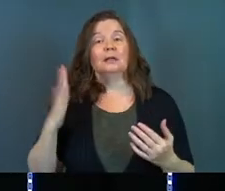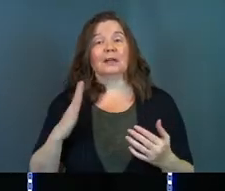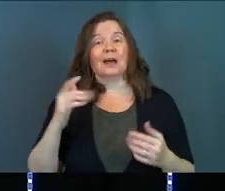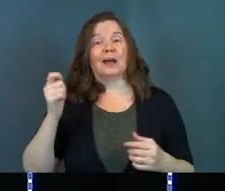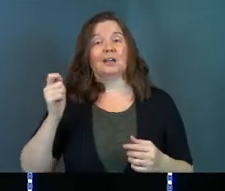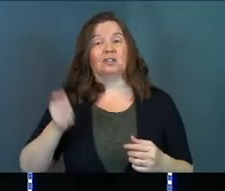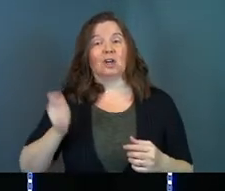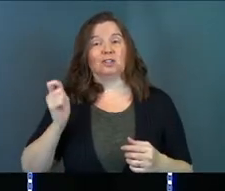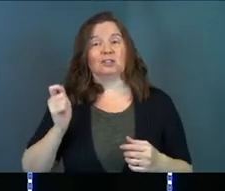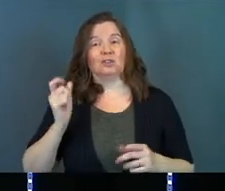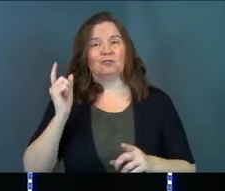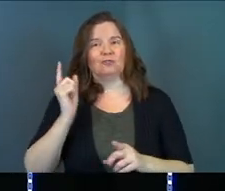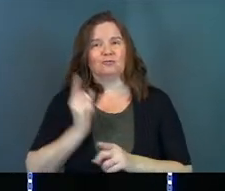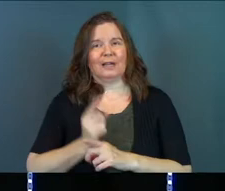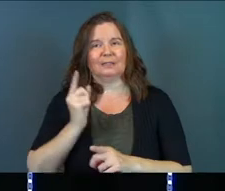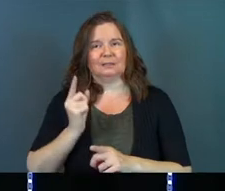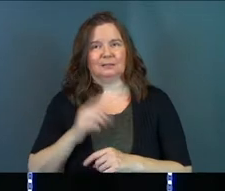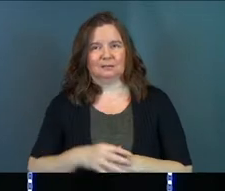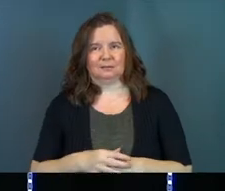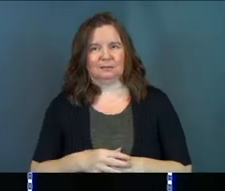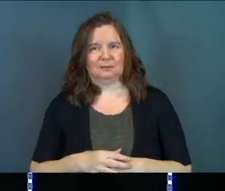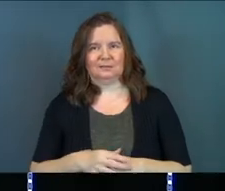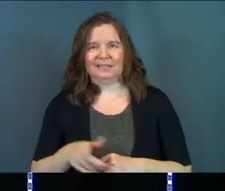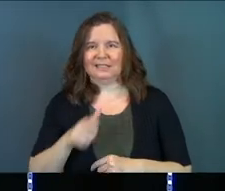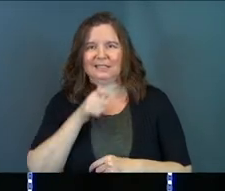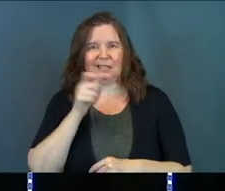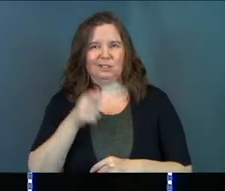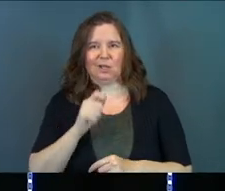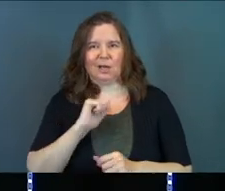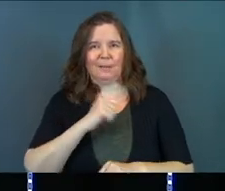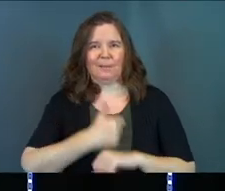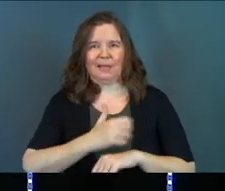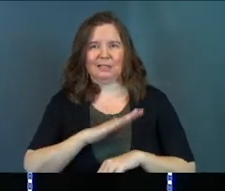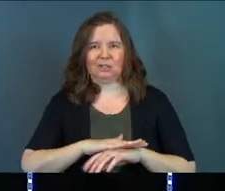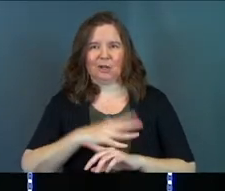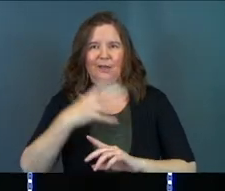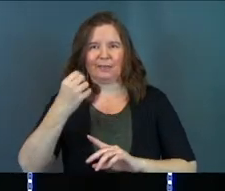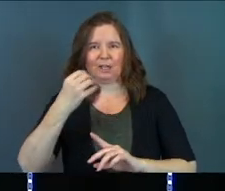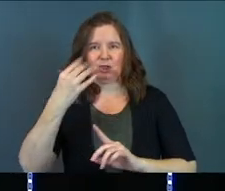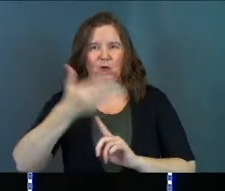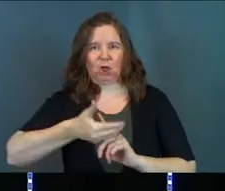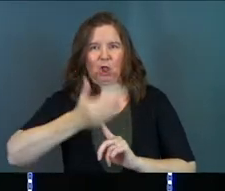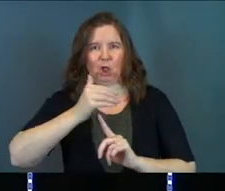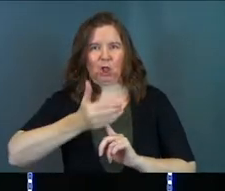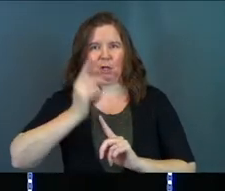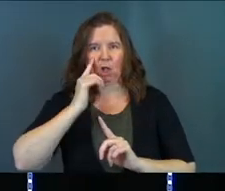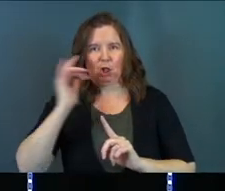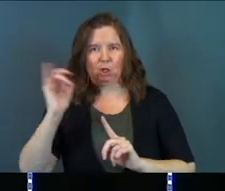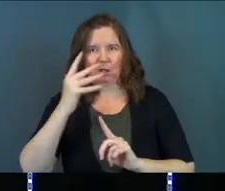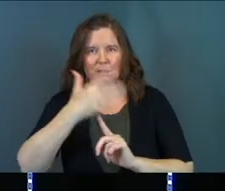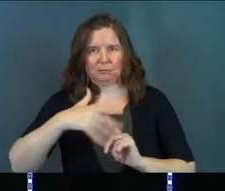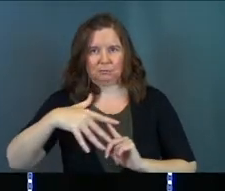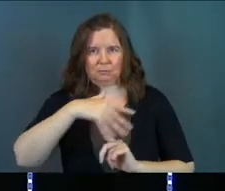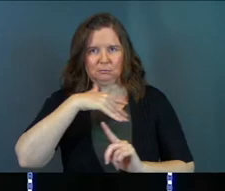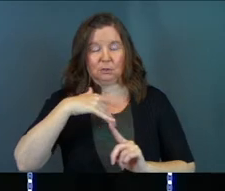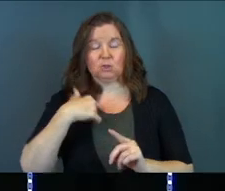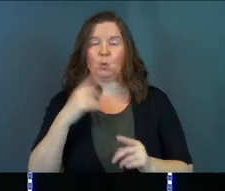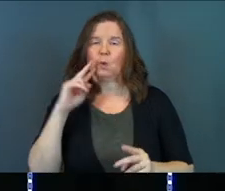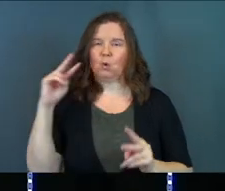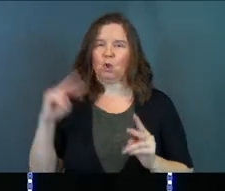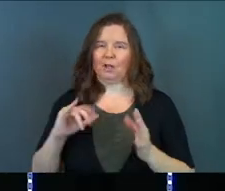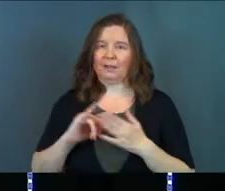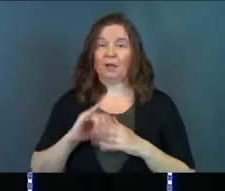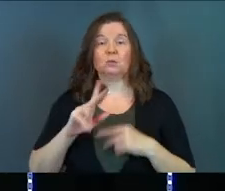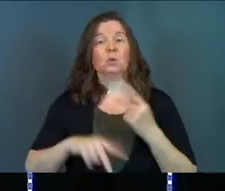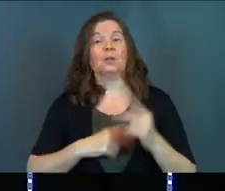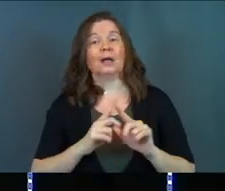God judges right. And he does not judge based on externals. So we're going to look at that.